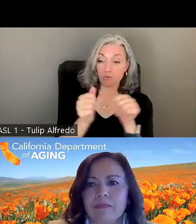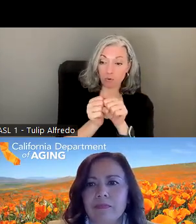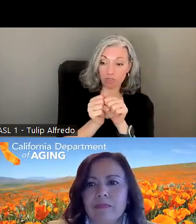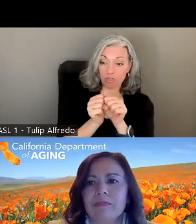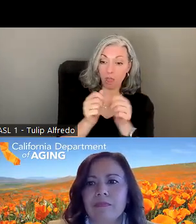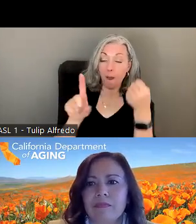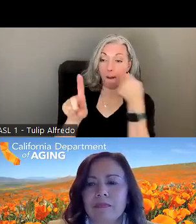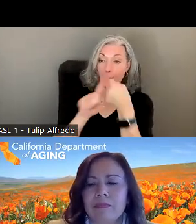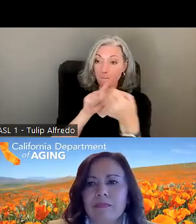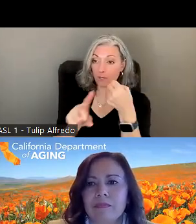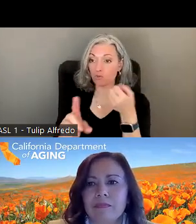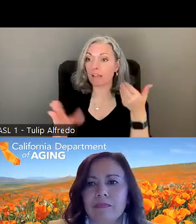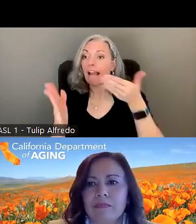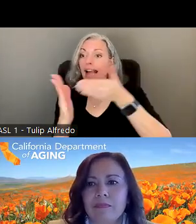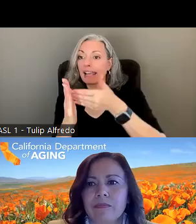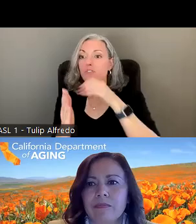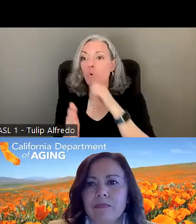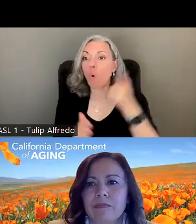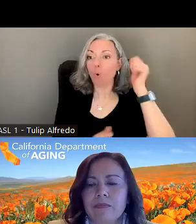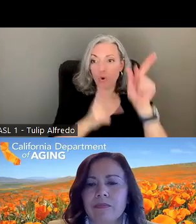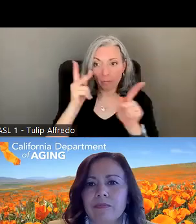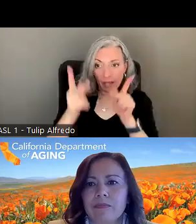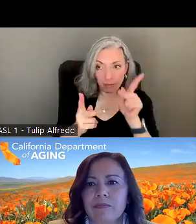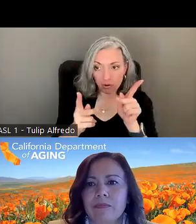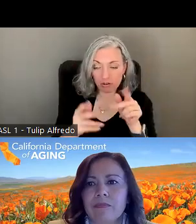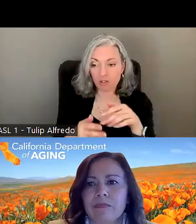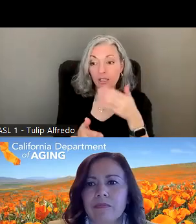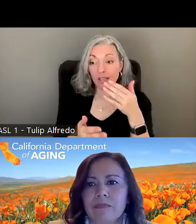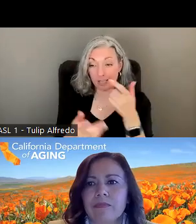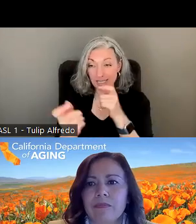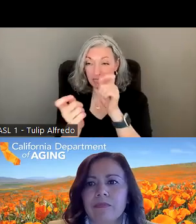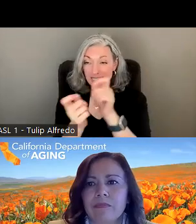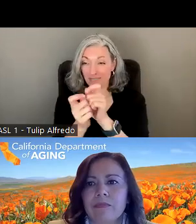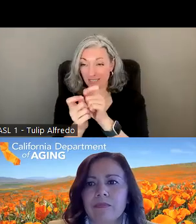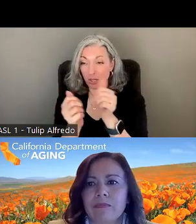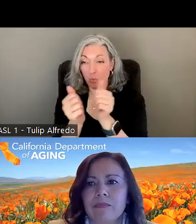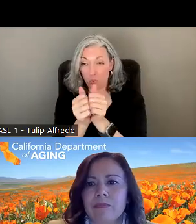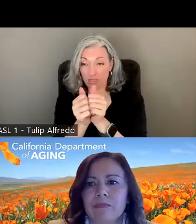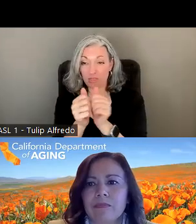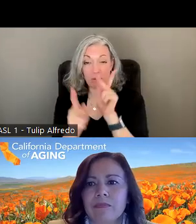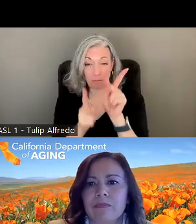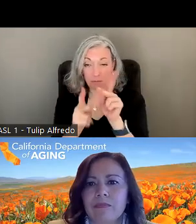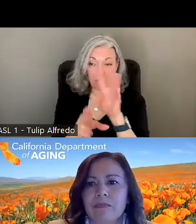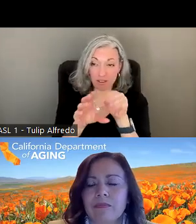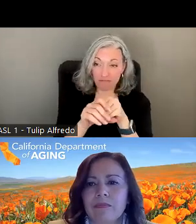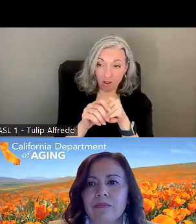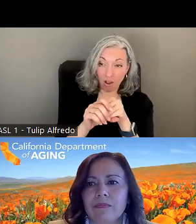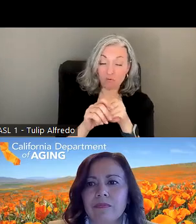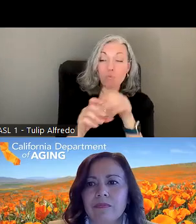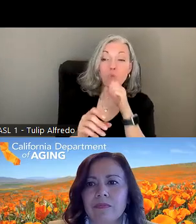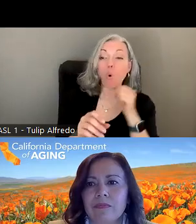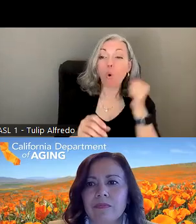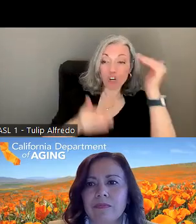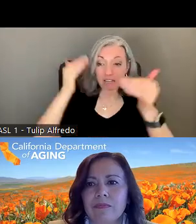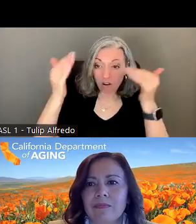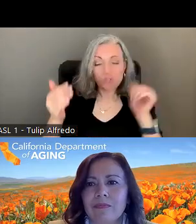abuse, particularly for families who don't want to engage with traditional criminal legal systems. And so that's just a